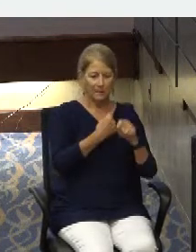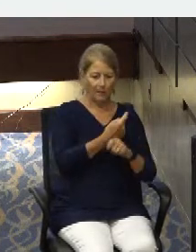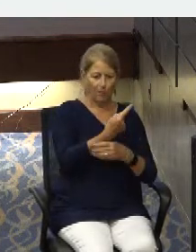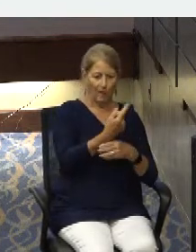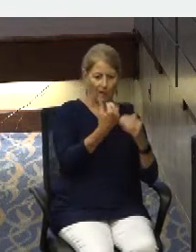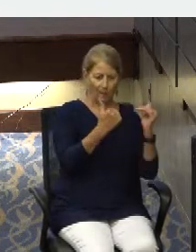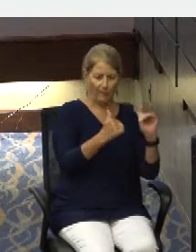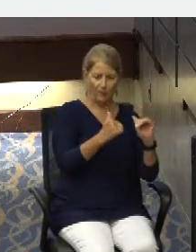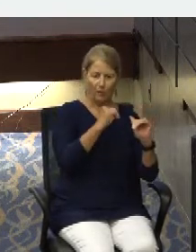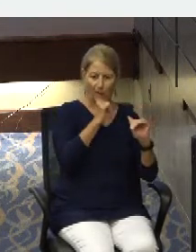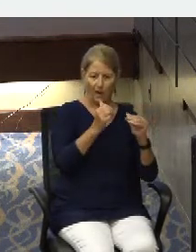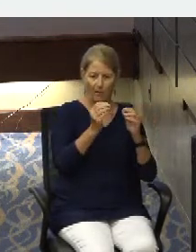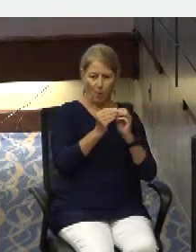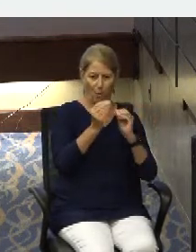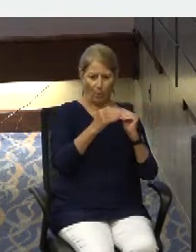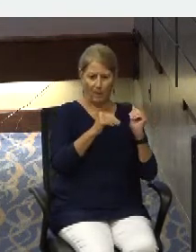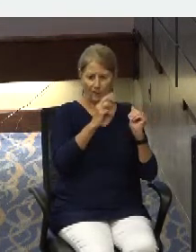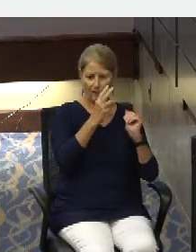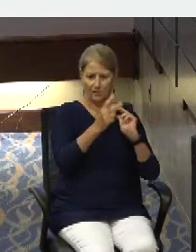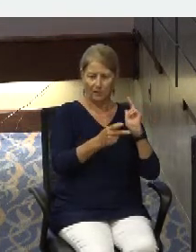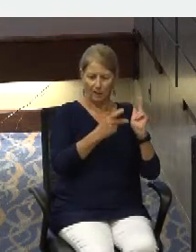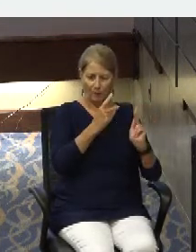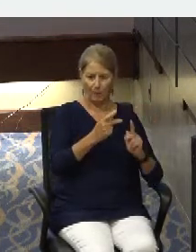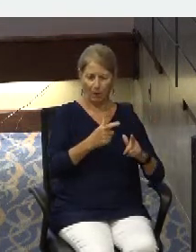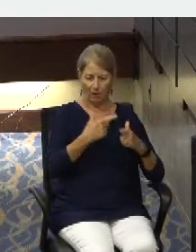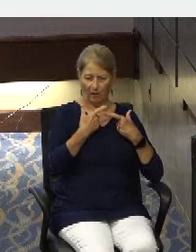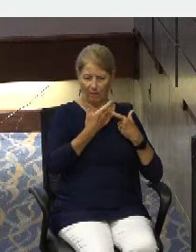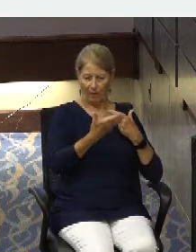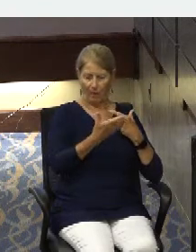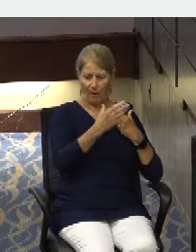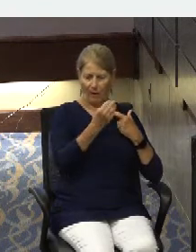no more than 6 residents and 2 supervisory personnel.